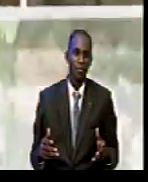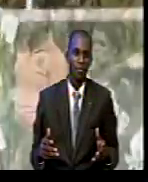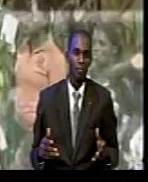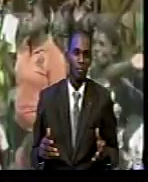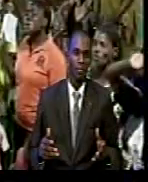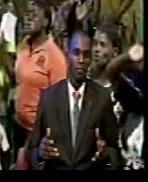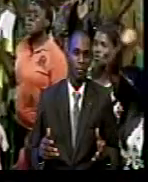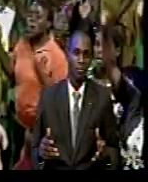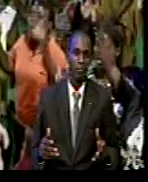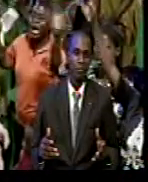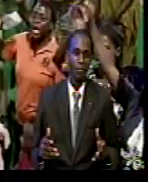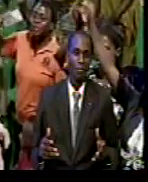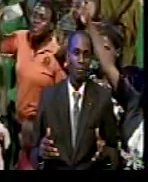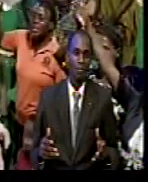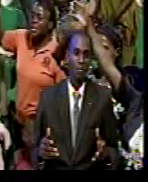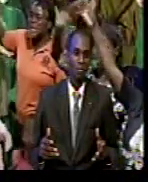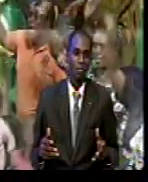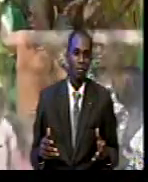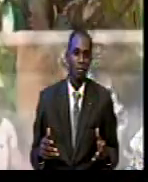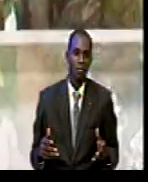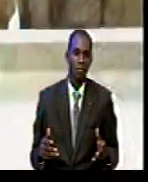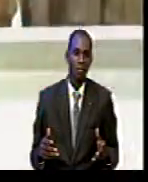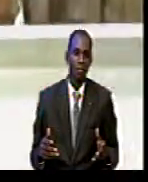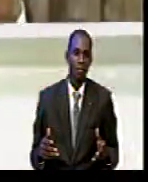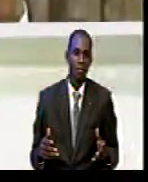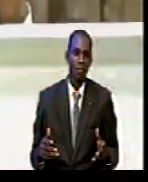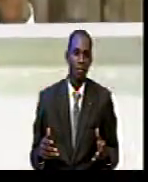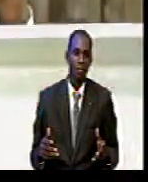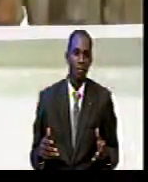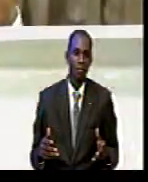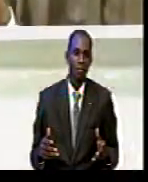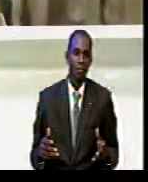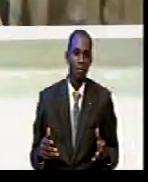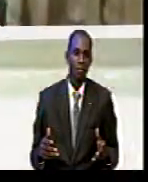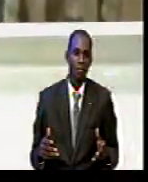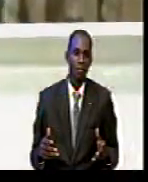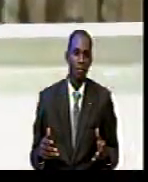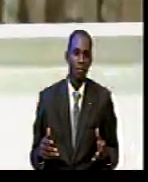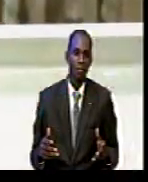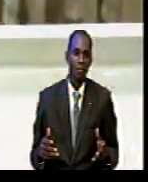Praising, worshiping me, have done what marvelous things to us.